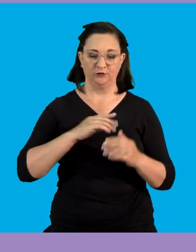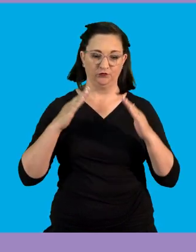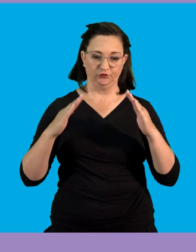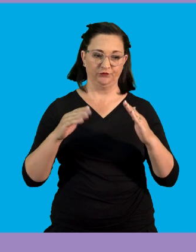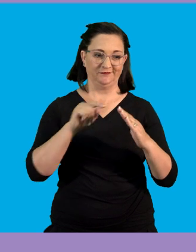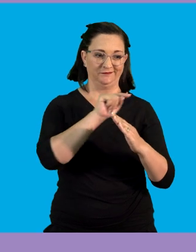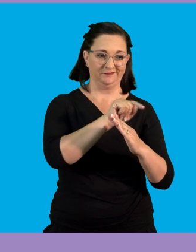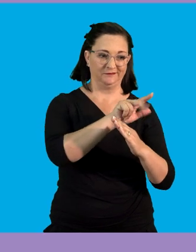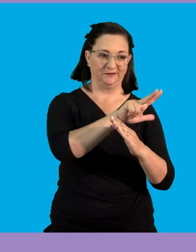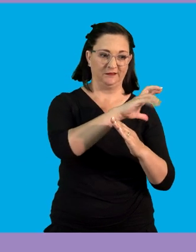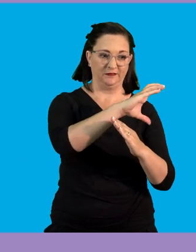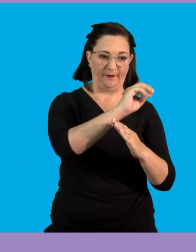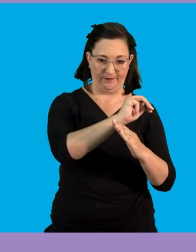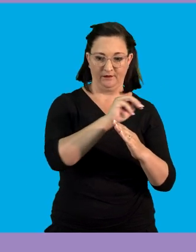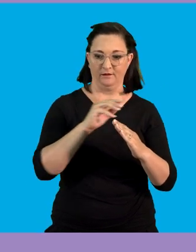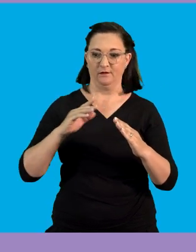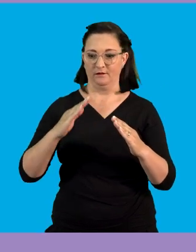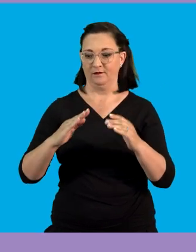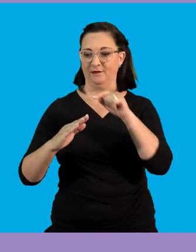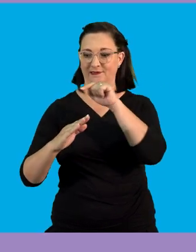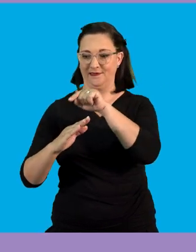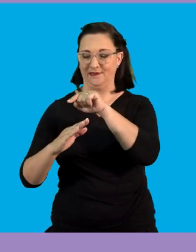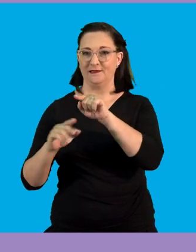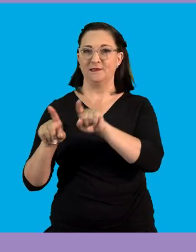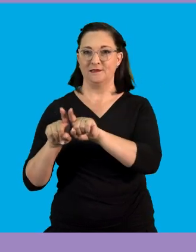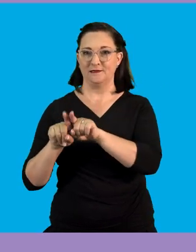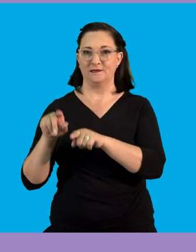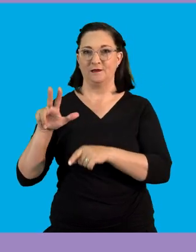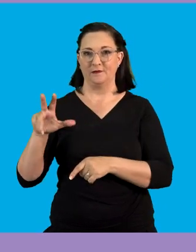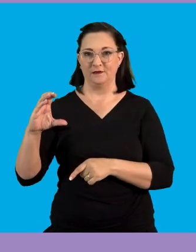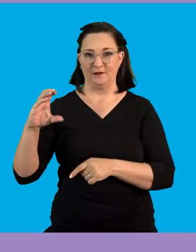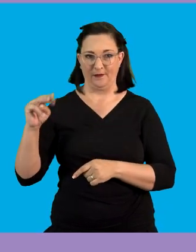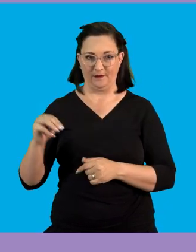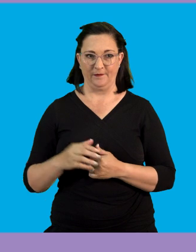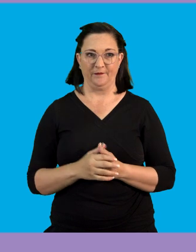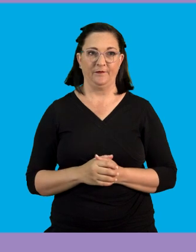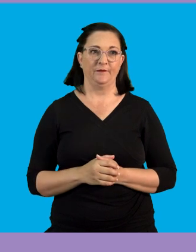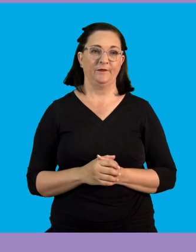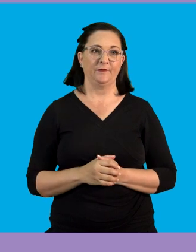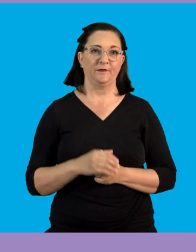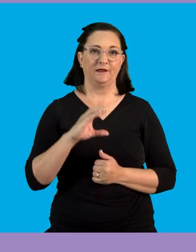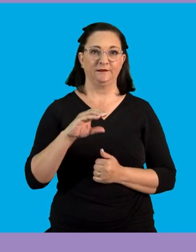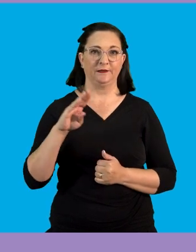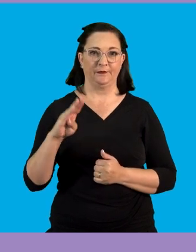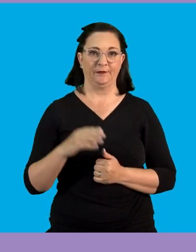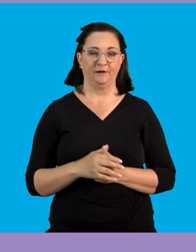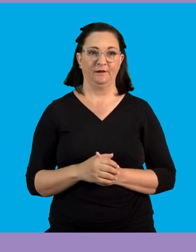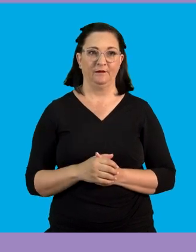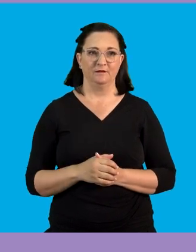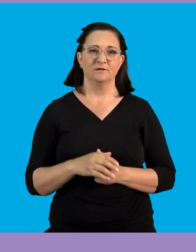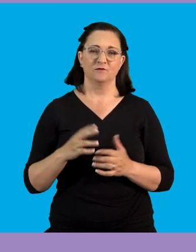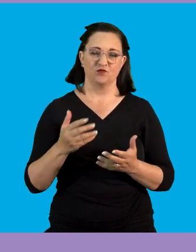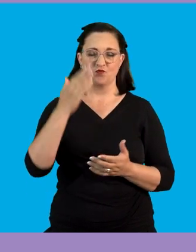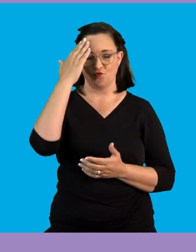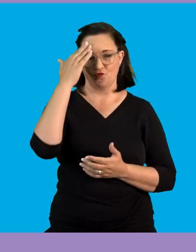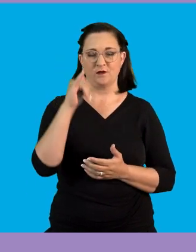this side is 8 centimeters, that means this side is also 8 centimeters. So CB equals to 8 centimeters.